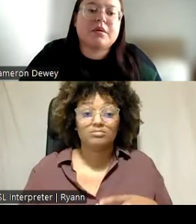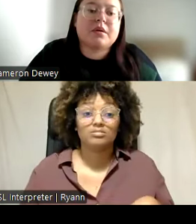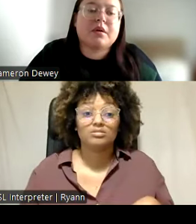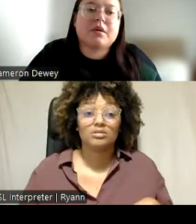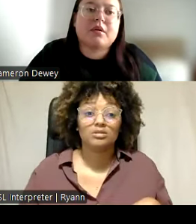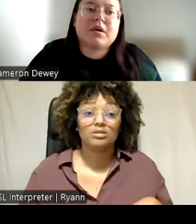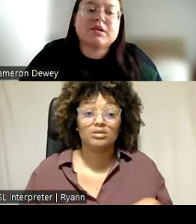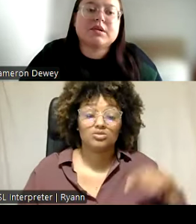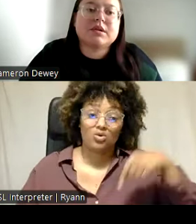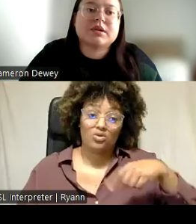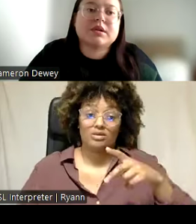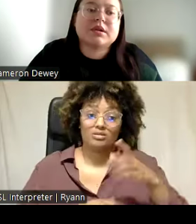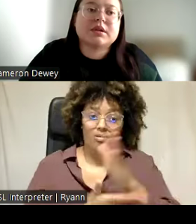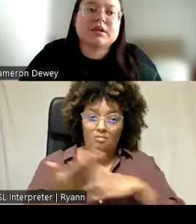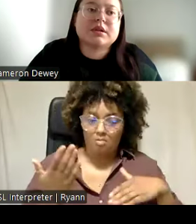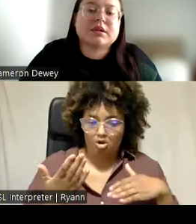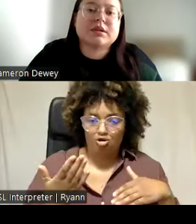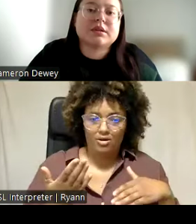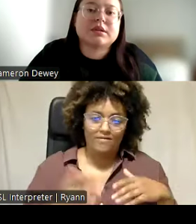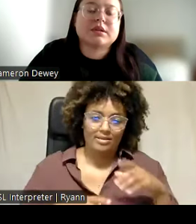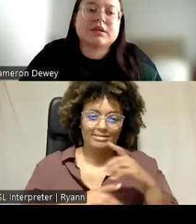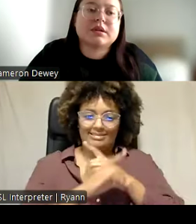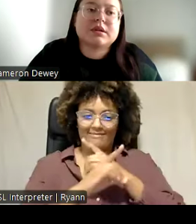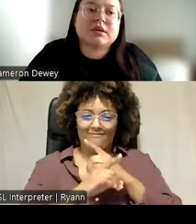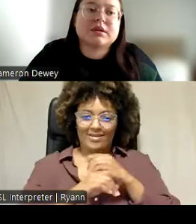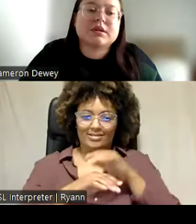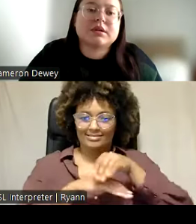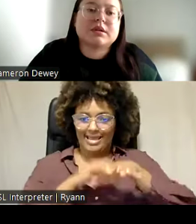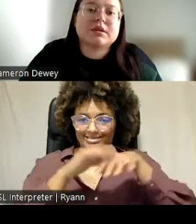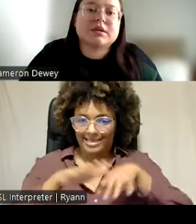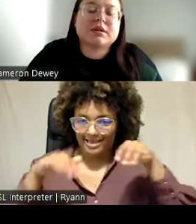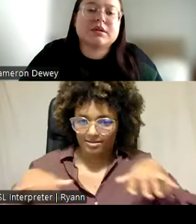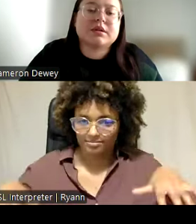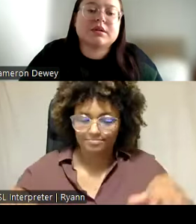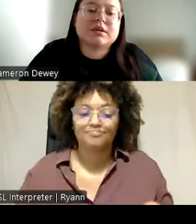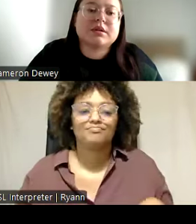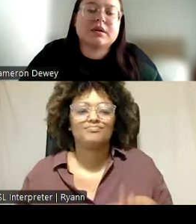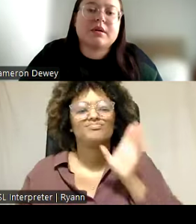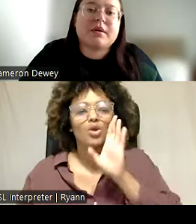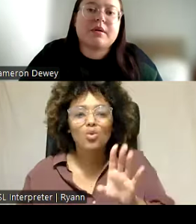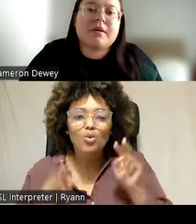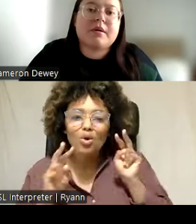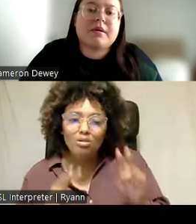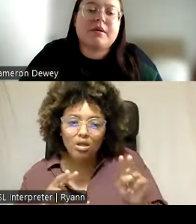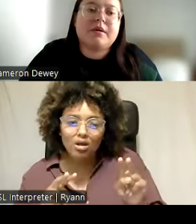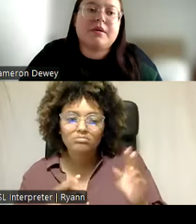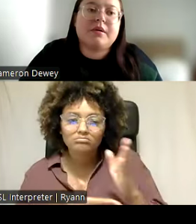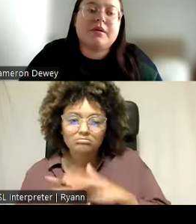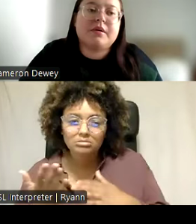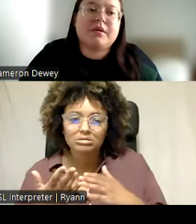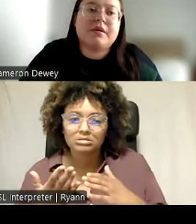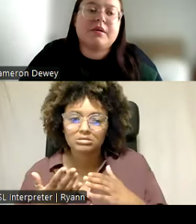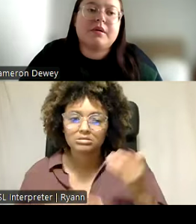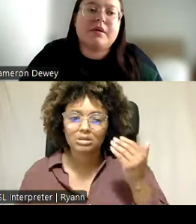defense cascade, we will be explaining a method someone may explore in this part of it, which is known as